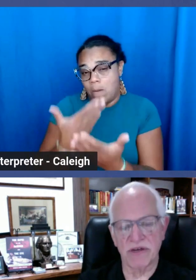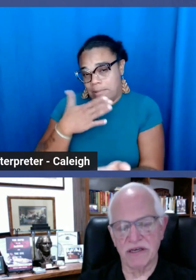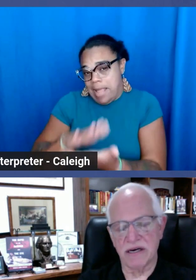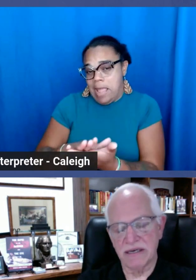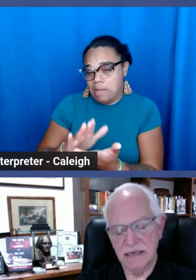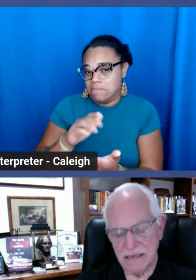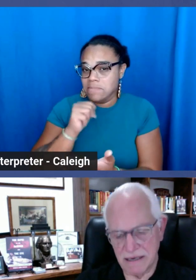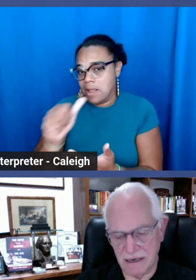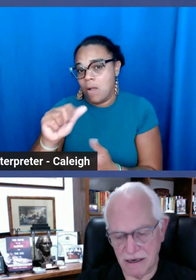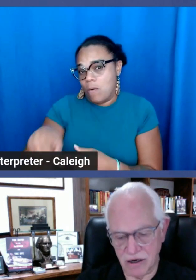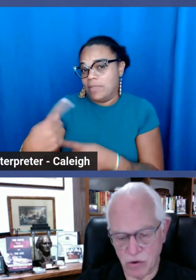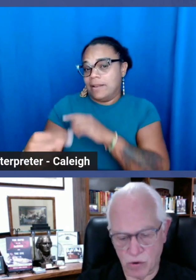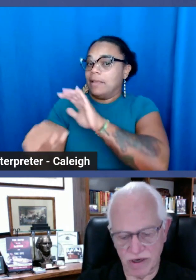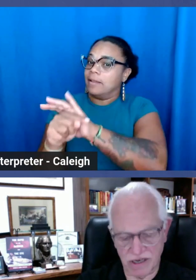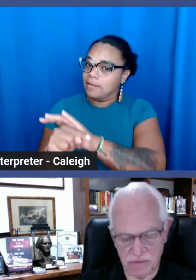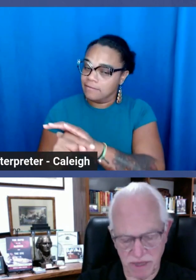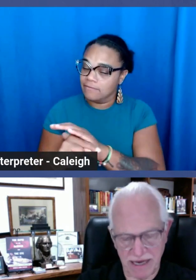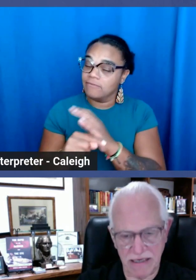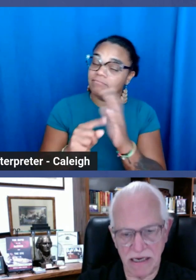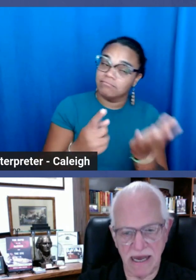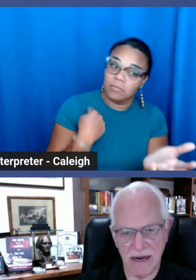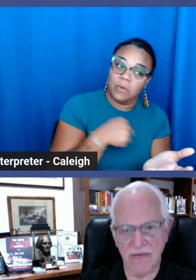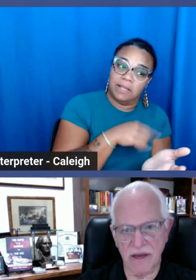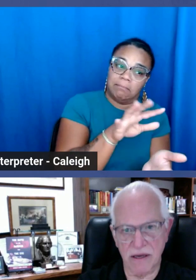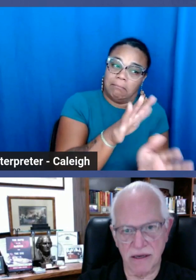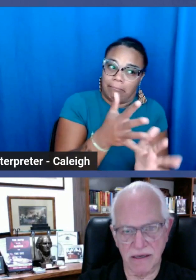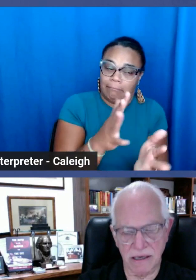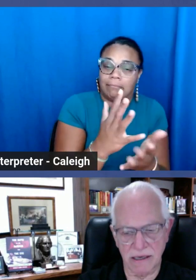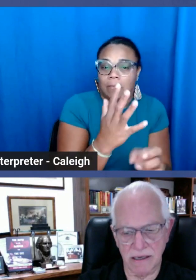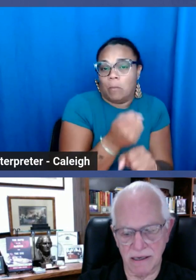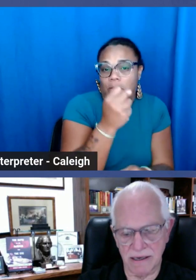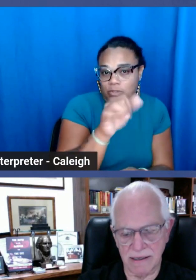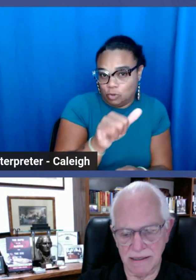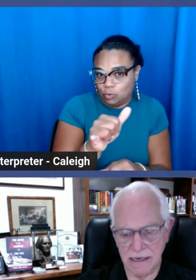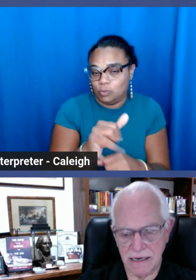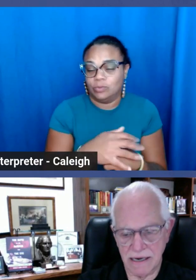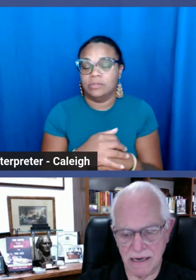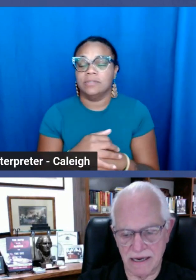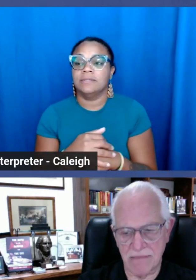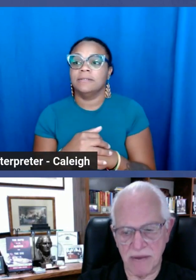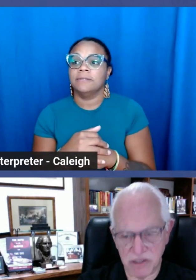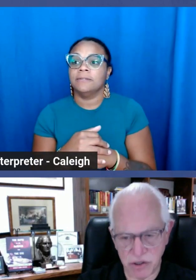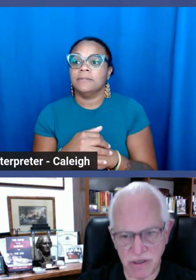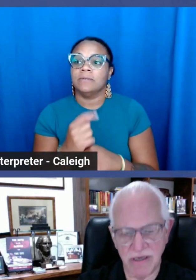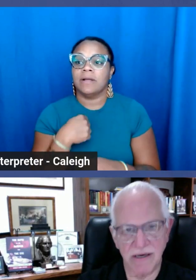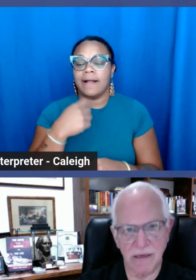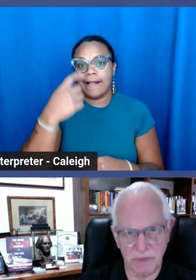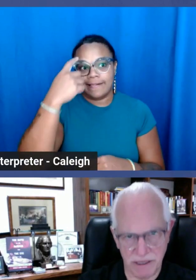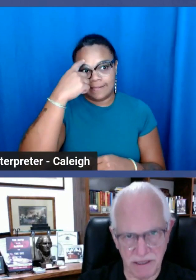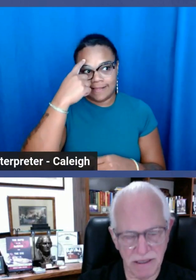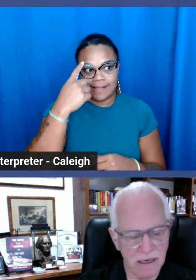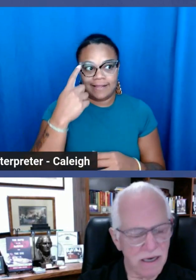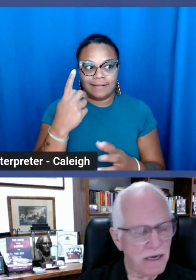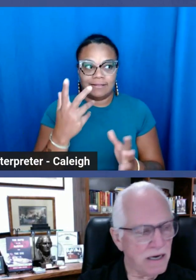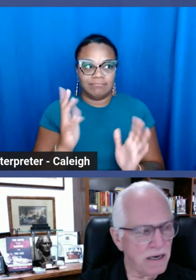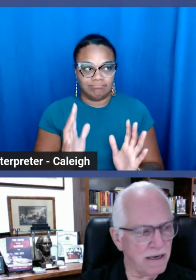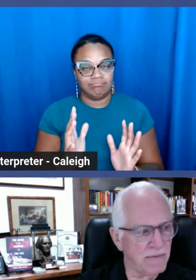what the court explained, and I think in a measured